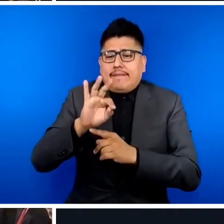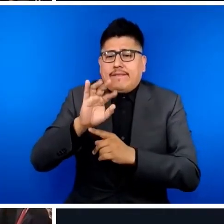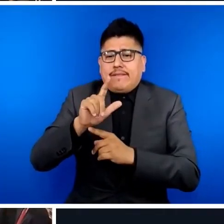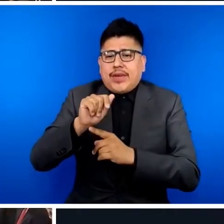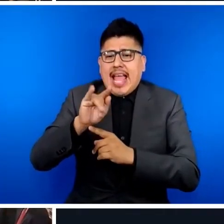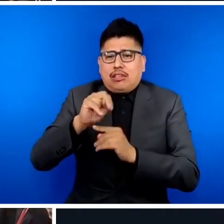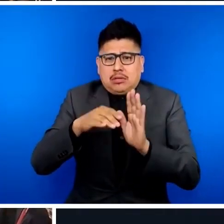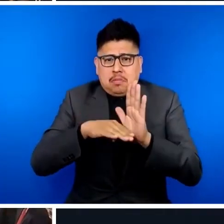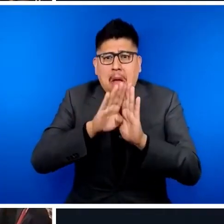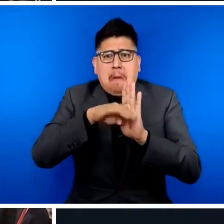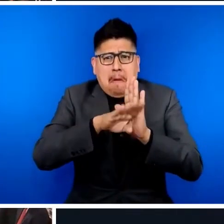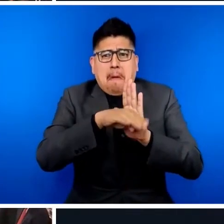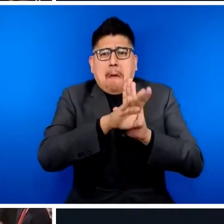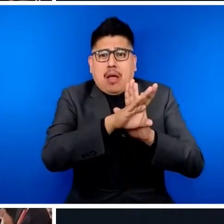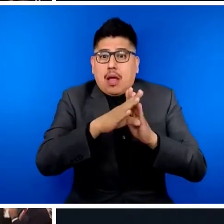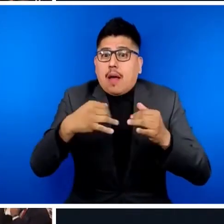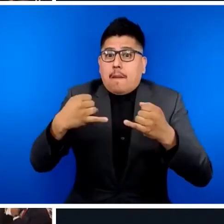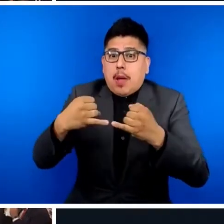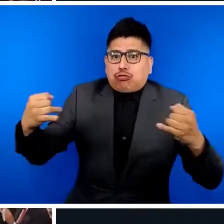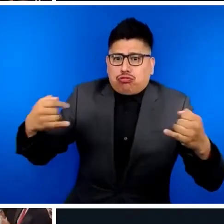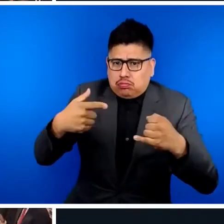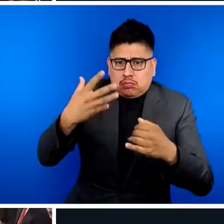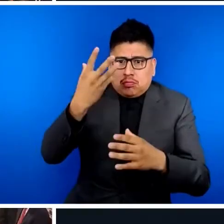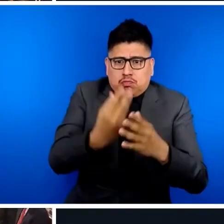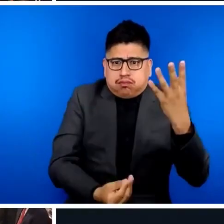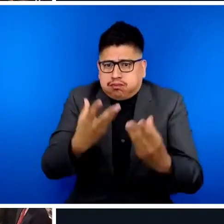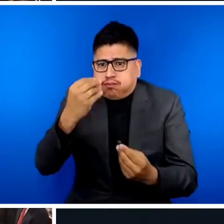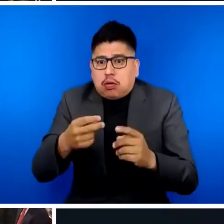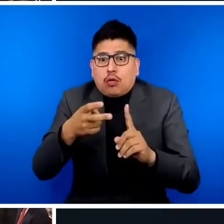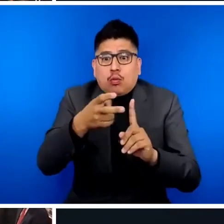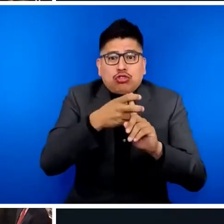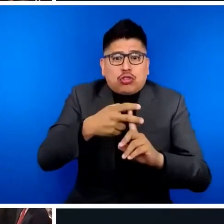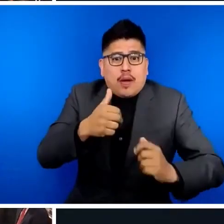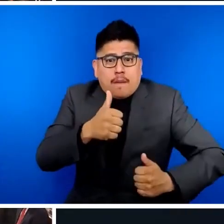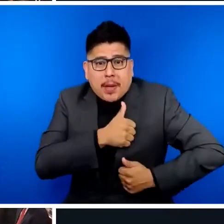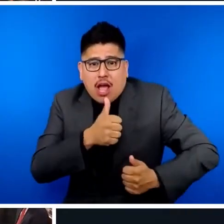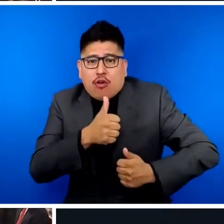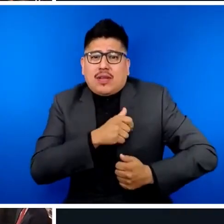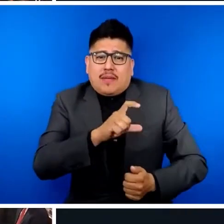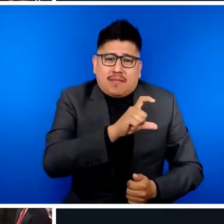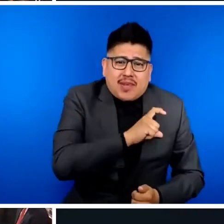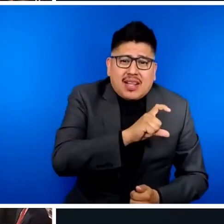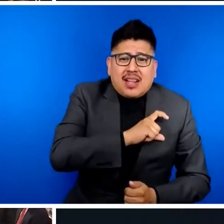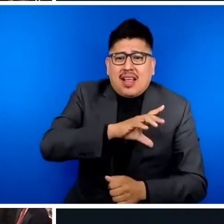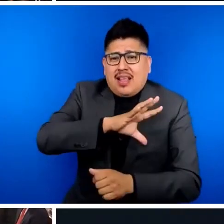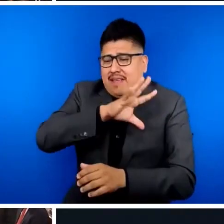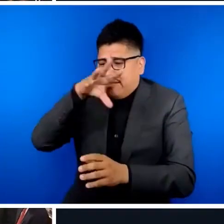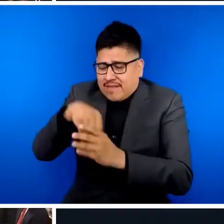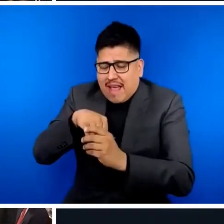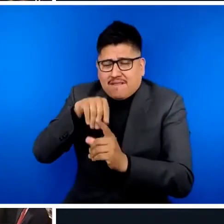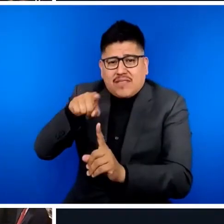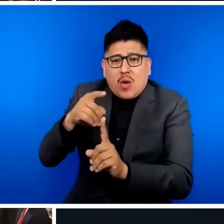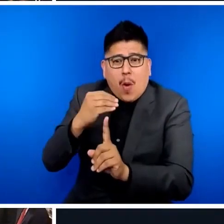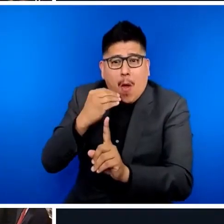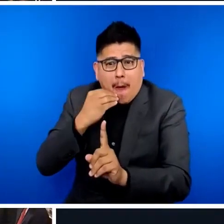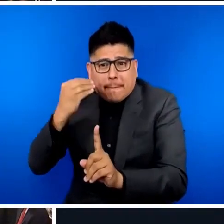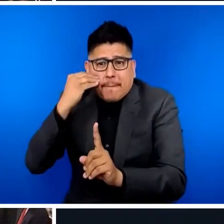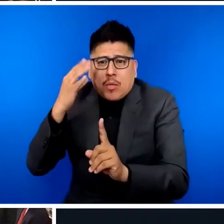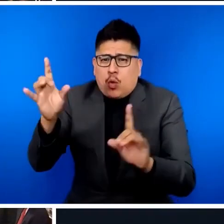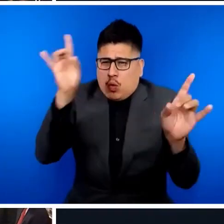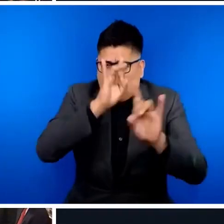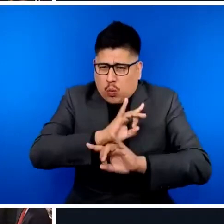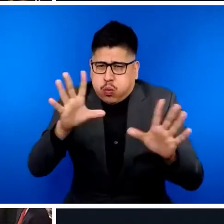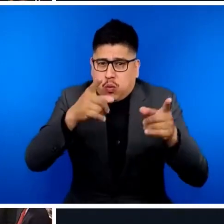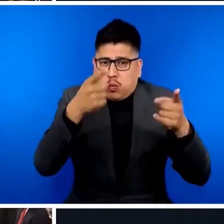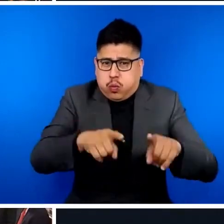for military and police, rampant crime at home, and wars and chaos all over the world. But tonight,